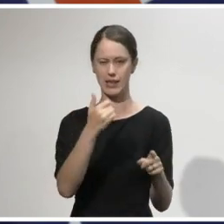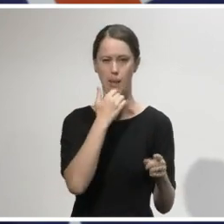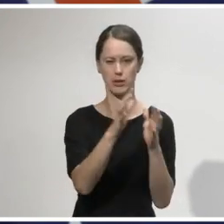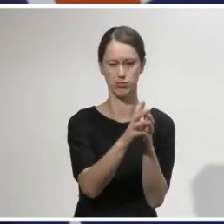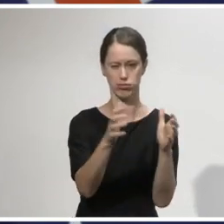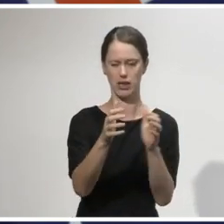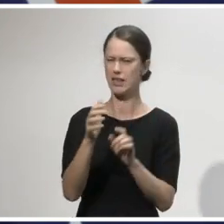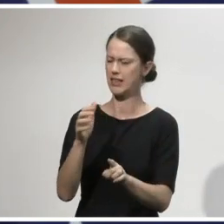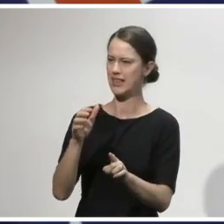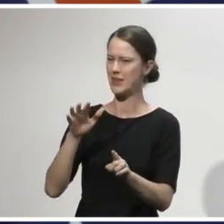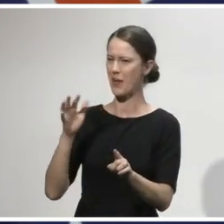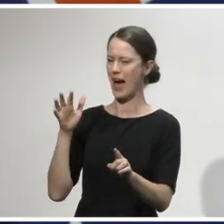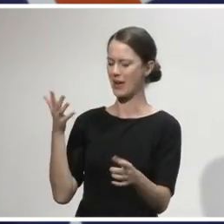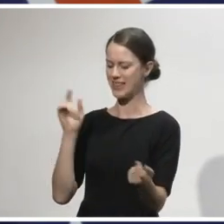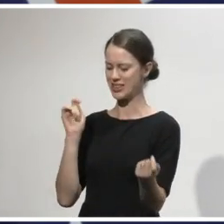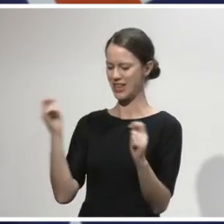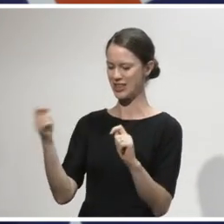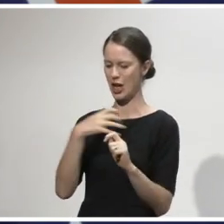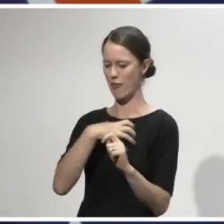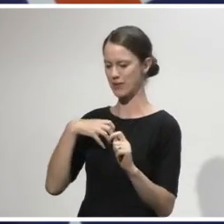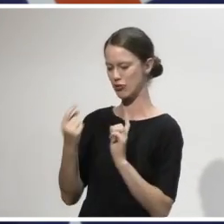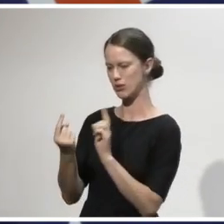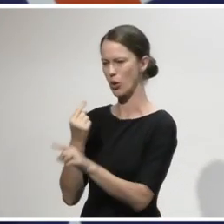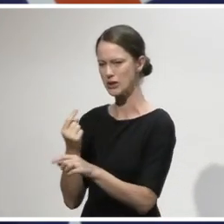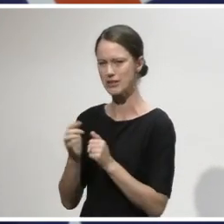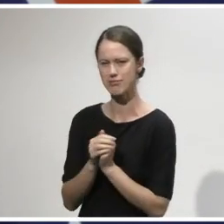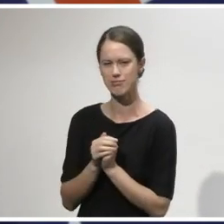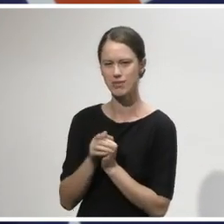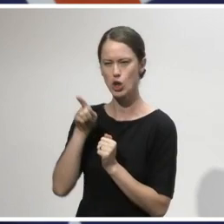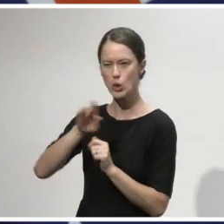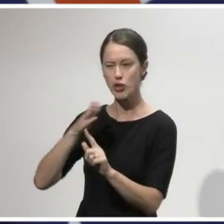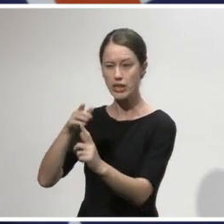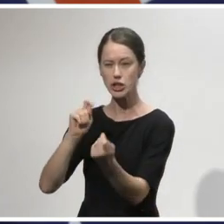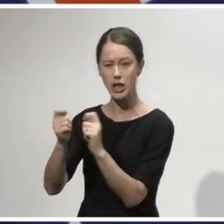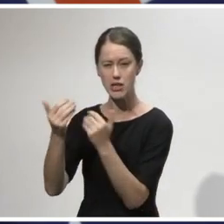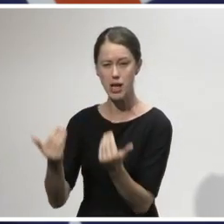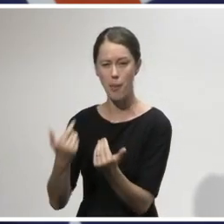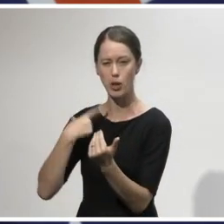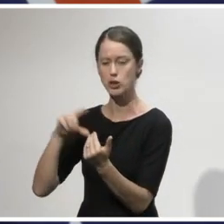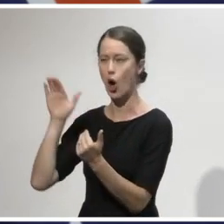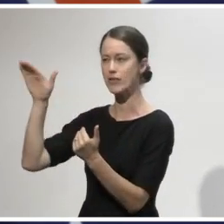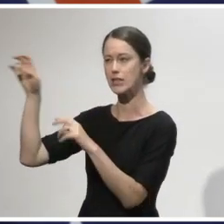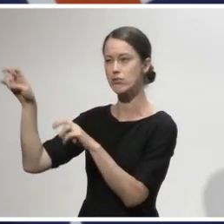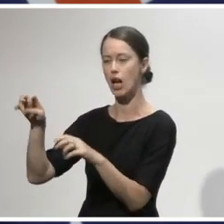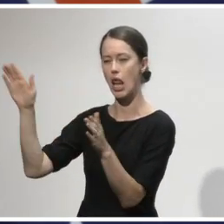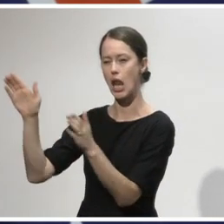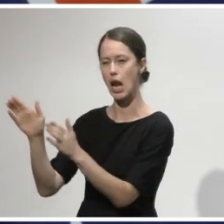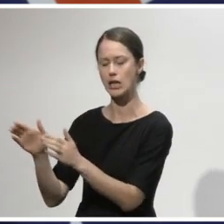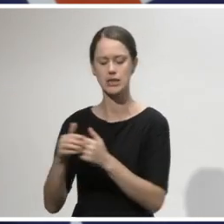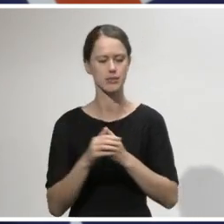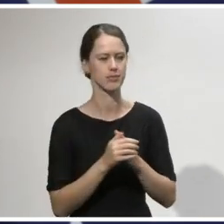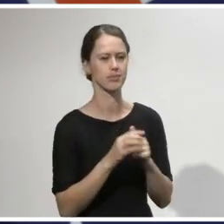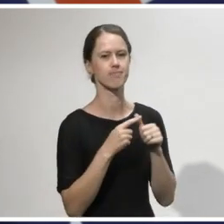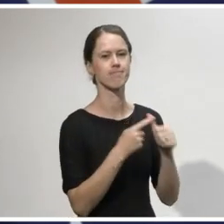that change the way that the government is fighting this thing? Does it change your overall strategy? No, it doesn't change our strategy at the